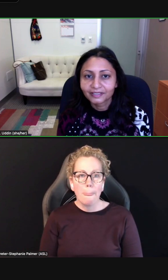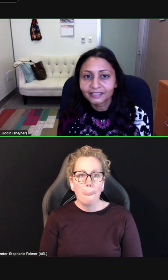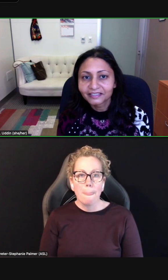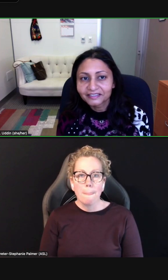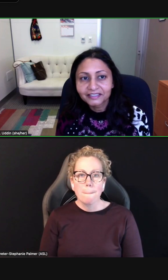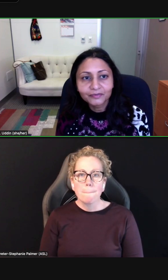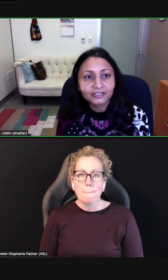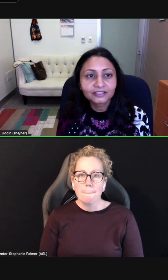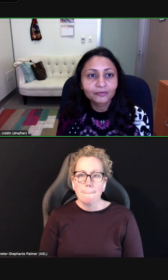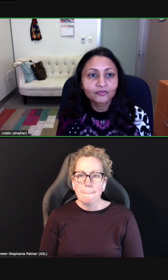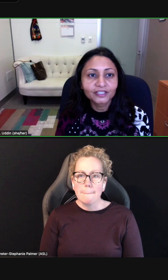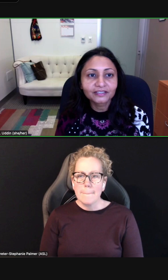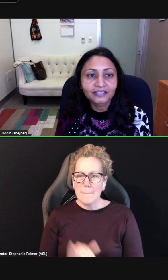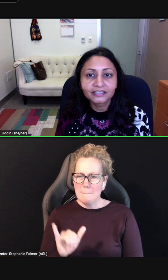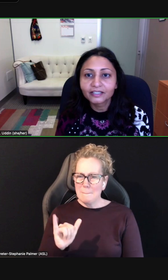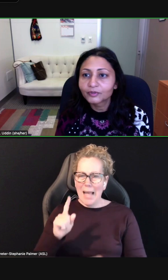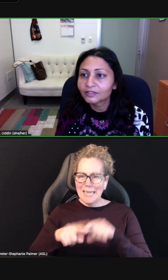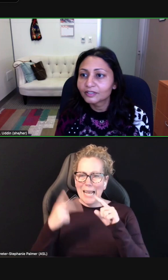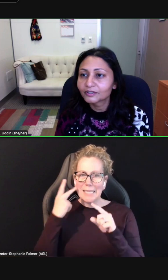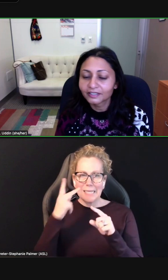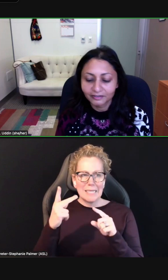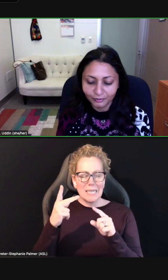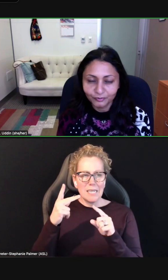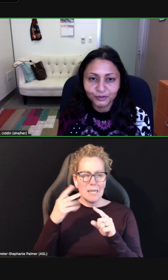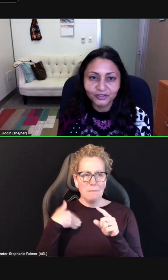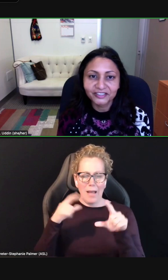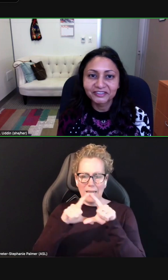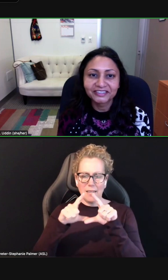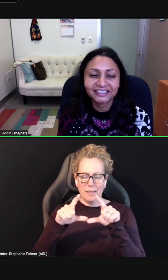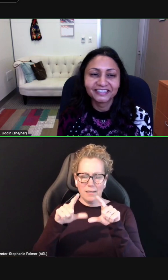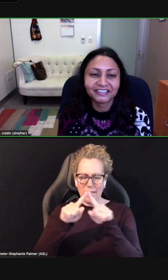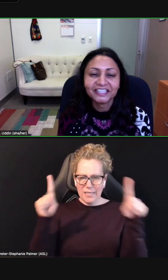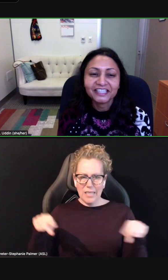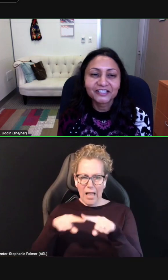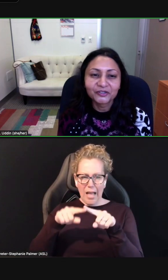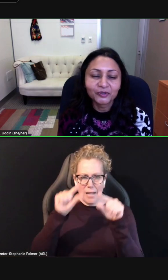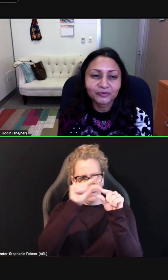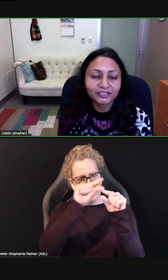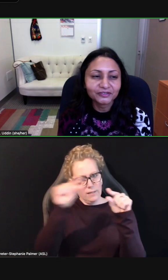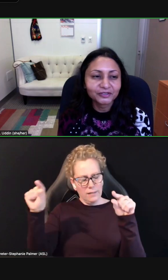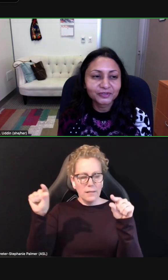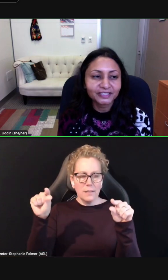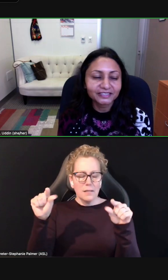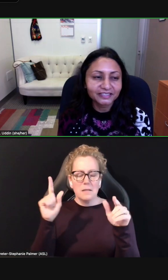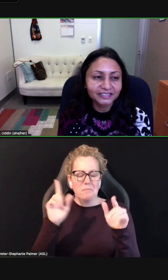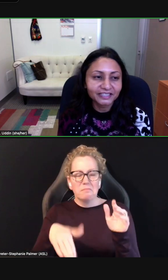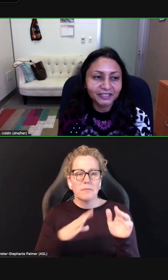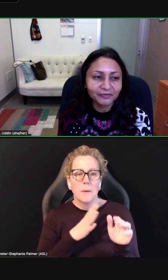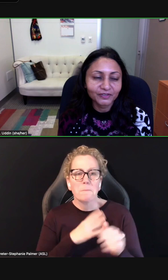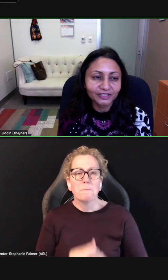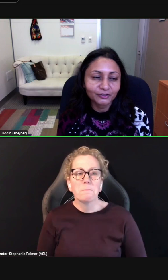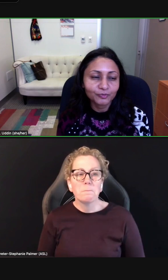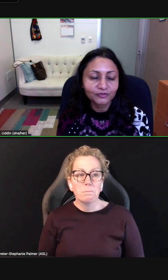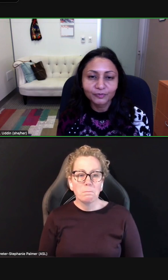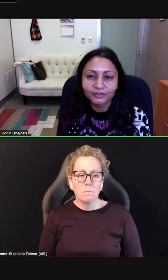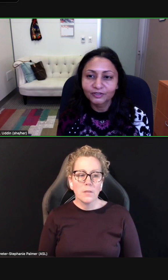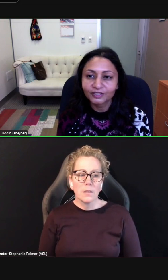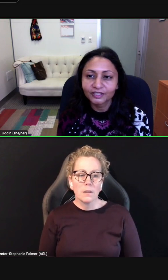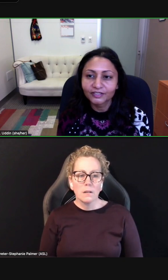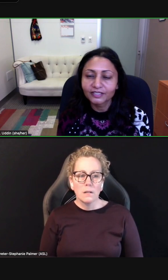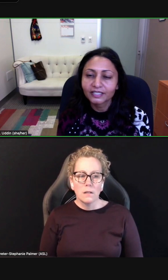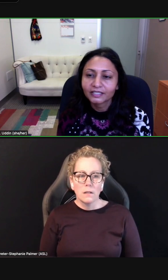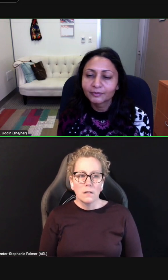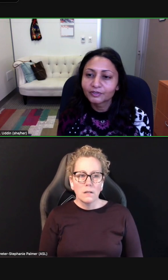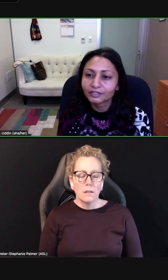Oops, I can't see my top of my slide now, but okay, we'll do without it. So what we do is we study groups of